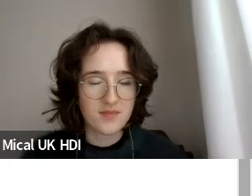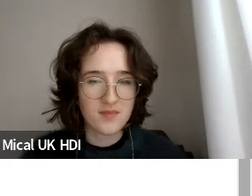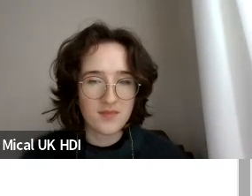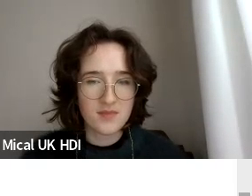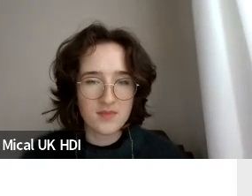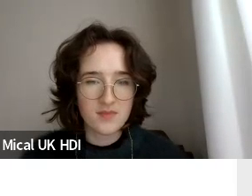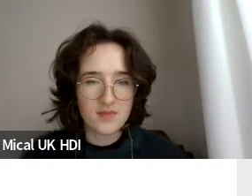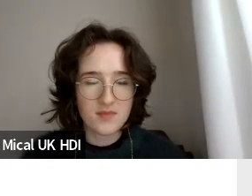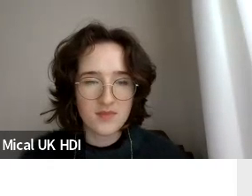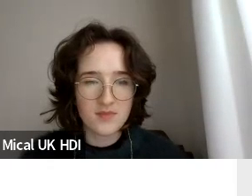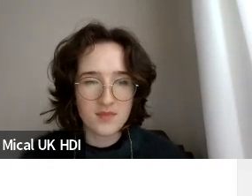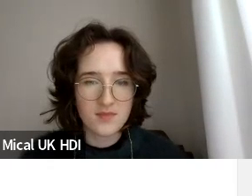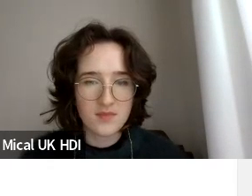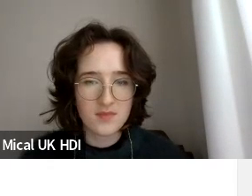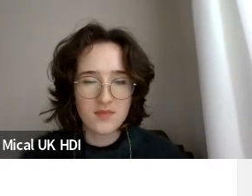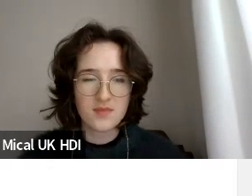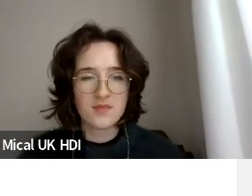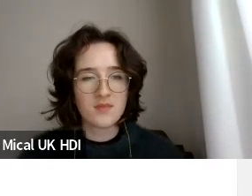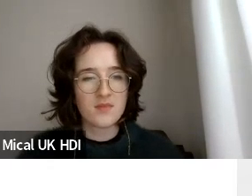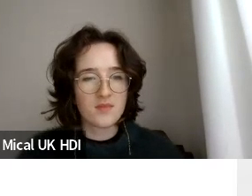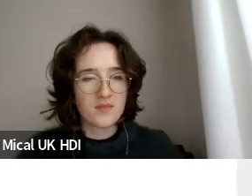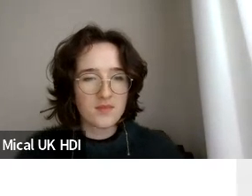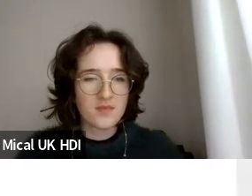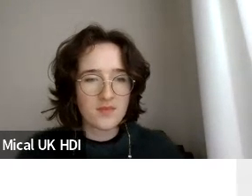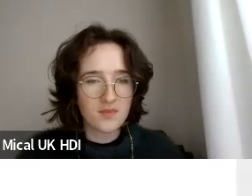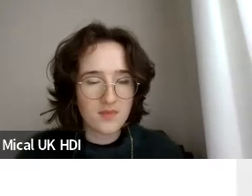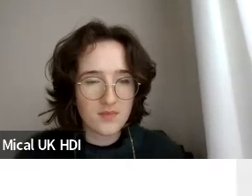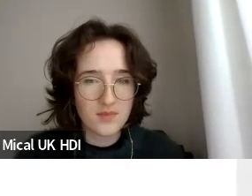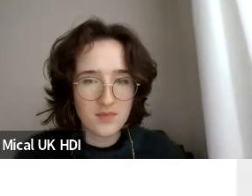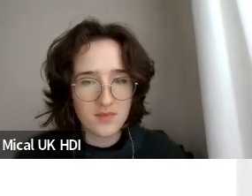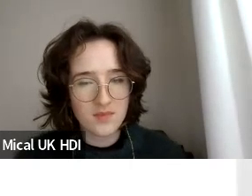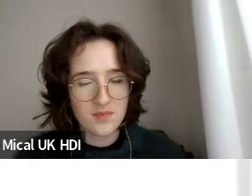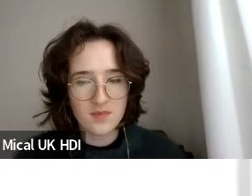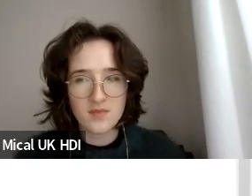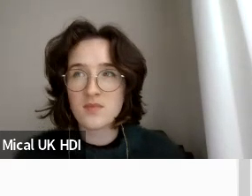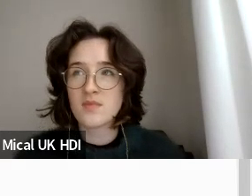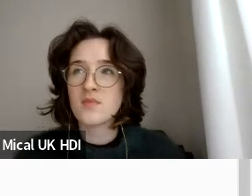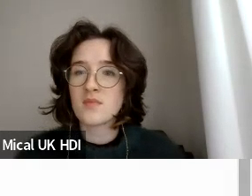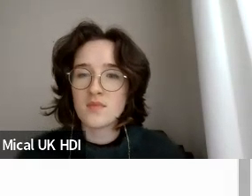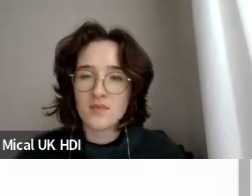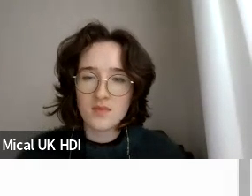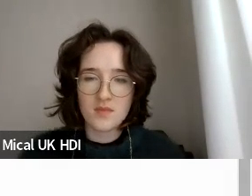services. In this video, we will use a demo form with fictitious information.